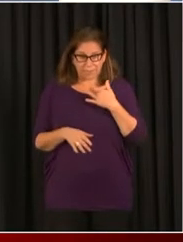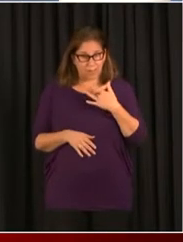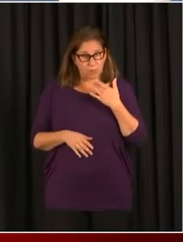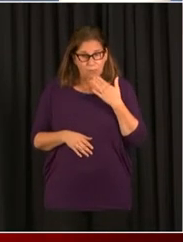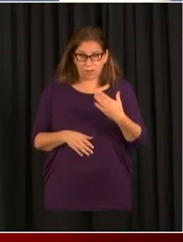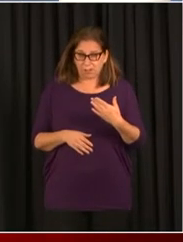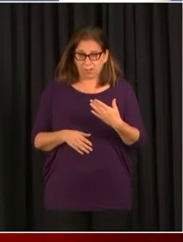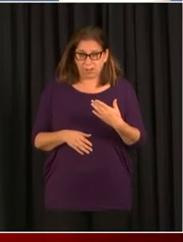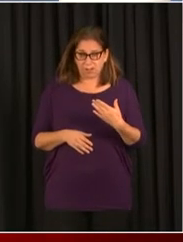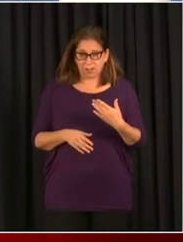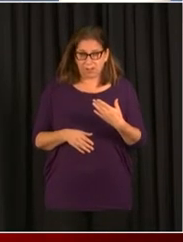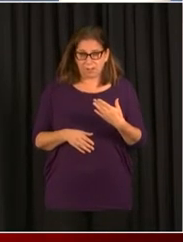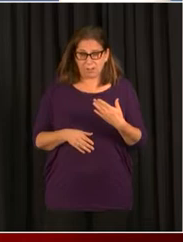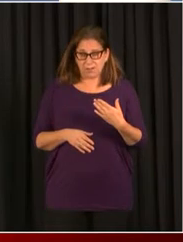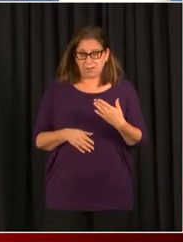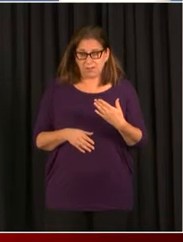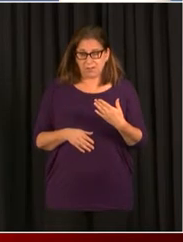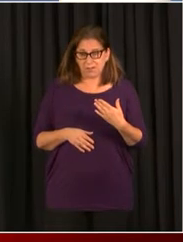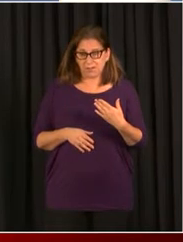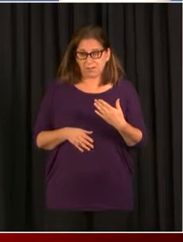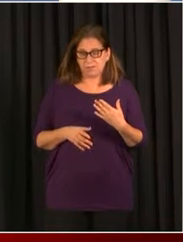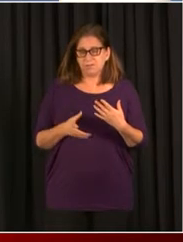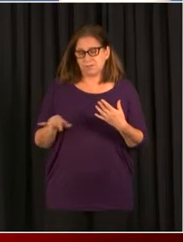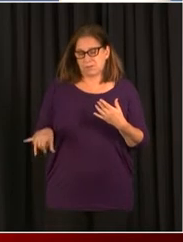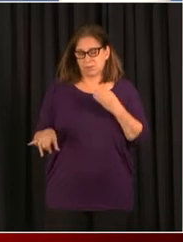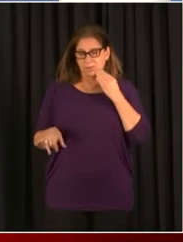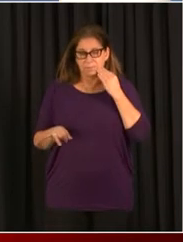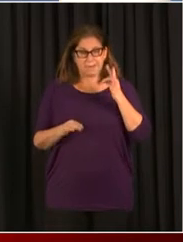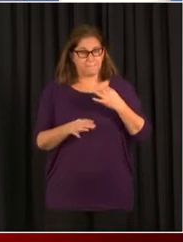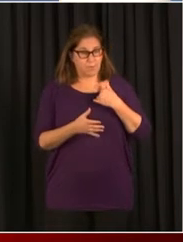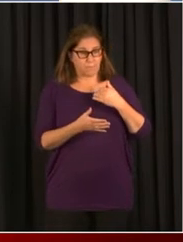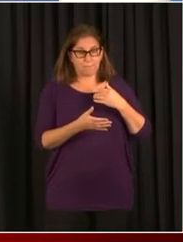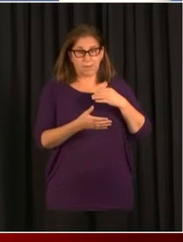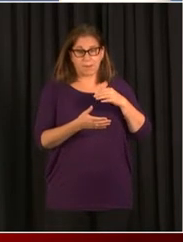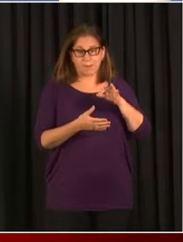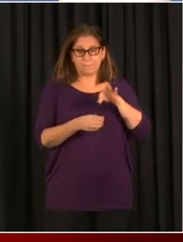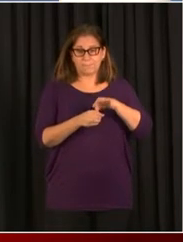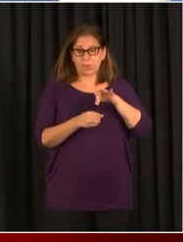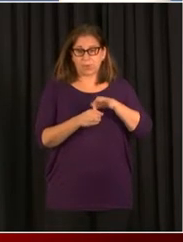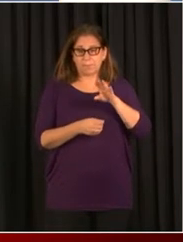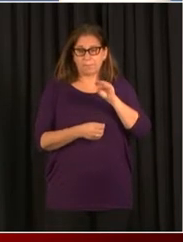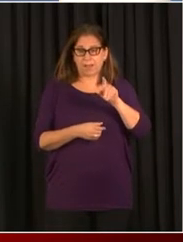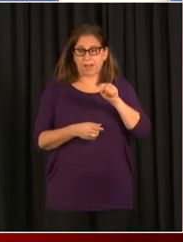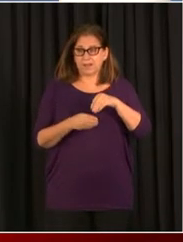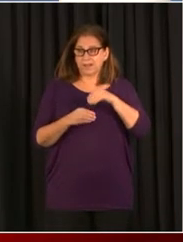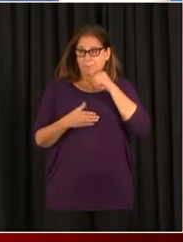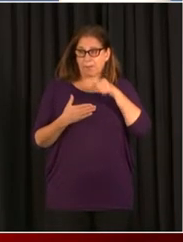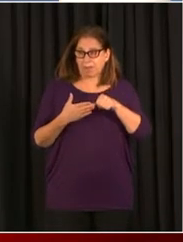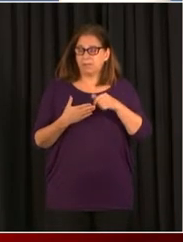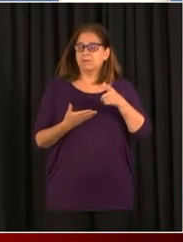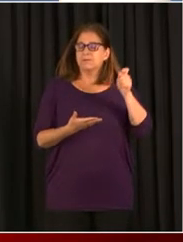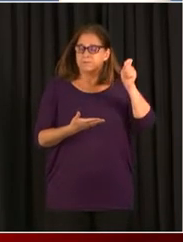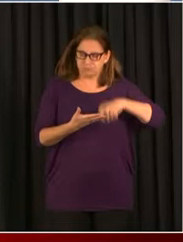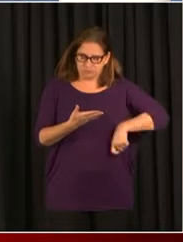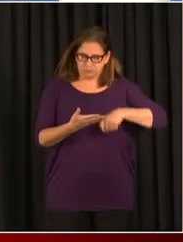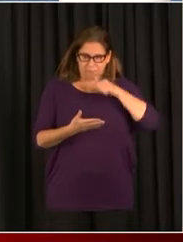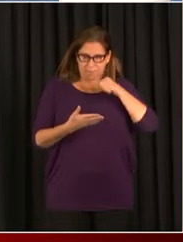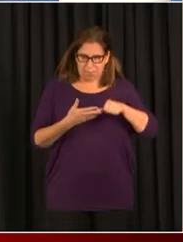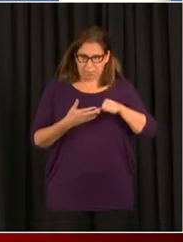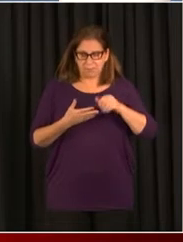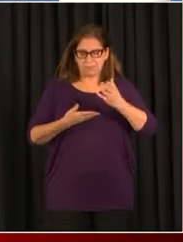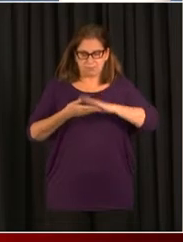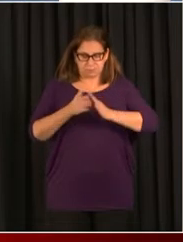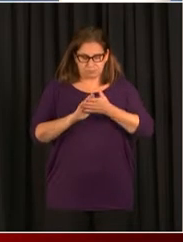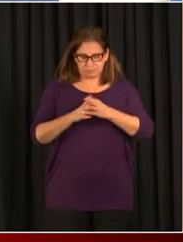the mail, so you still have the opportunity to put that in the drop box in lieu of actually physically going into that early voting center.